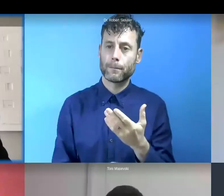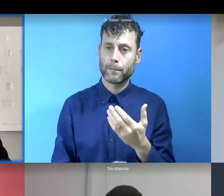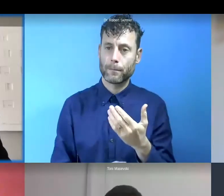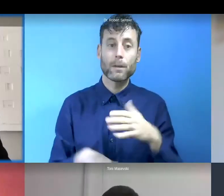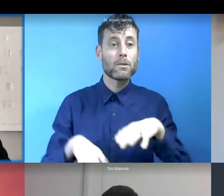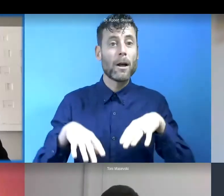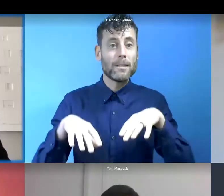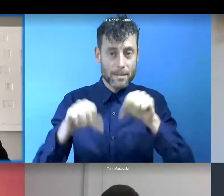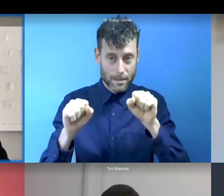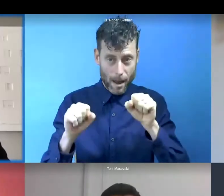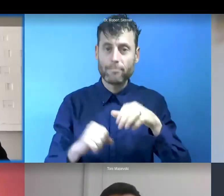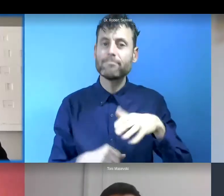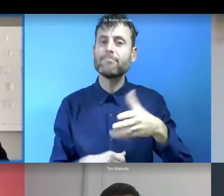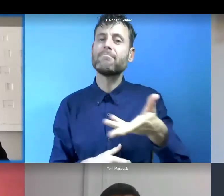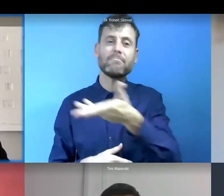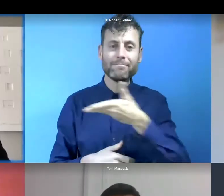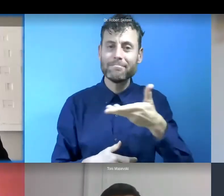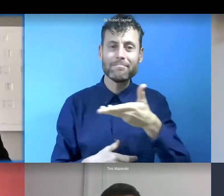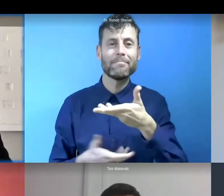start this campfire.